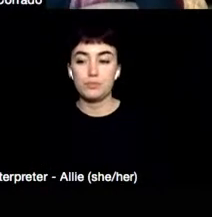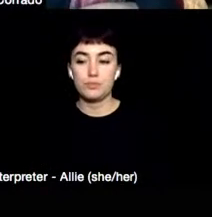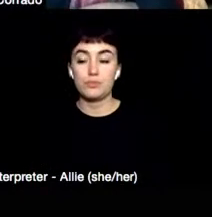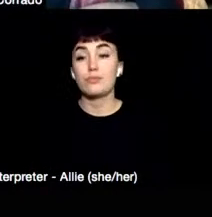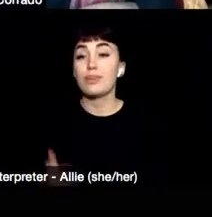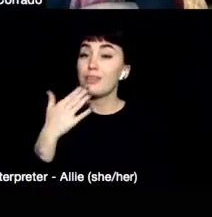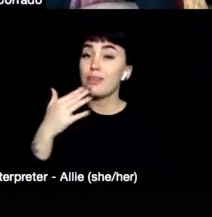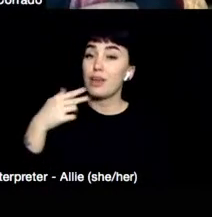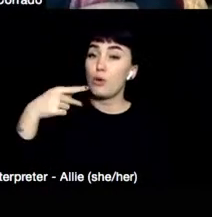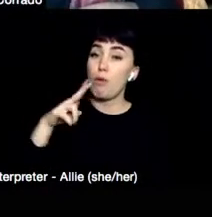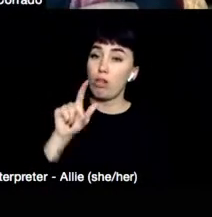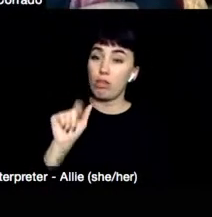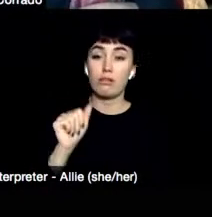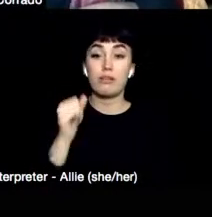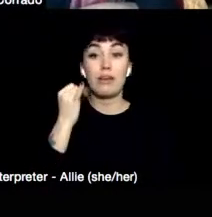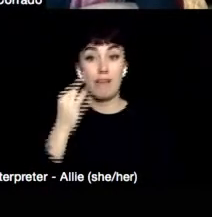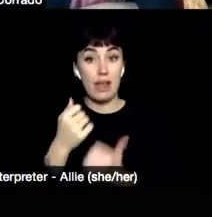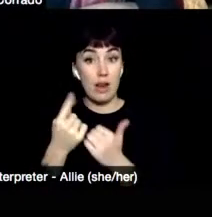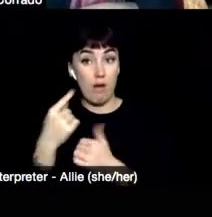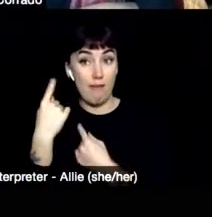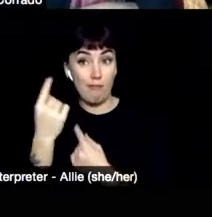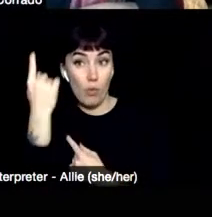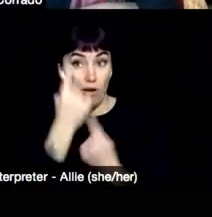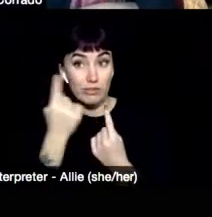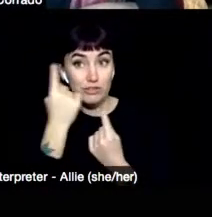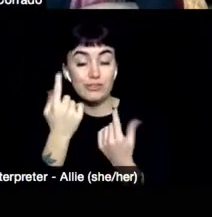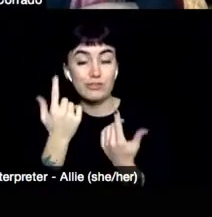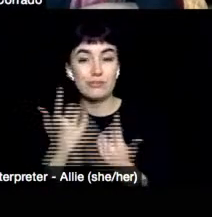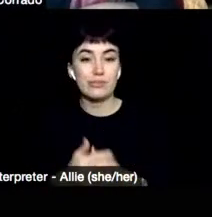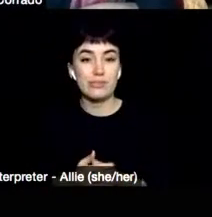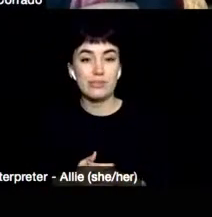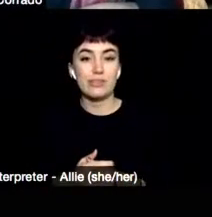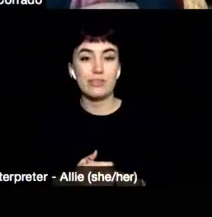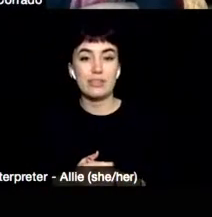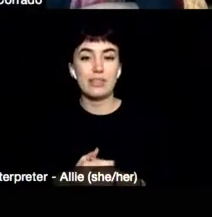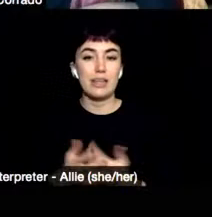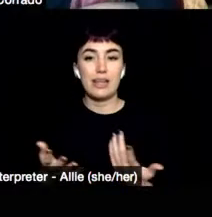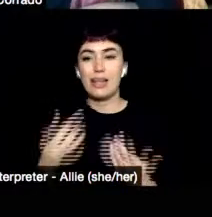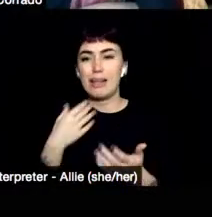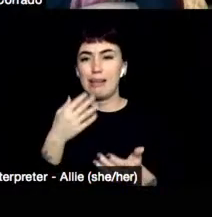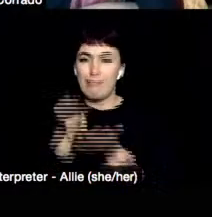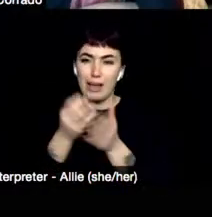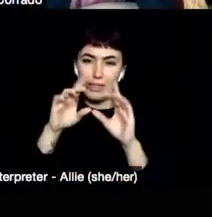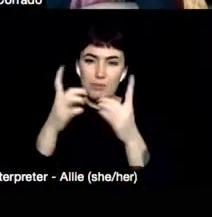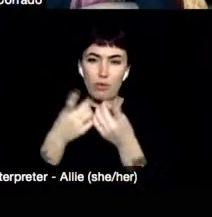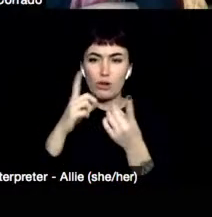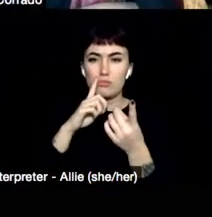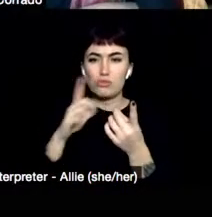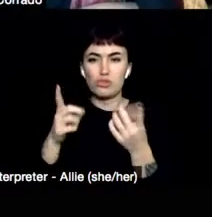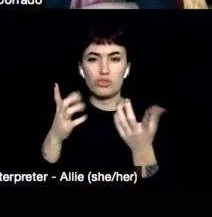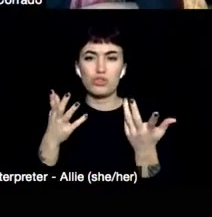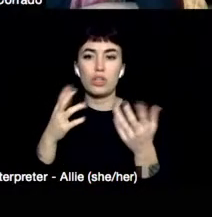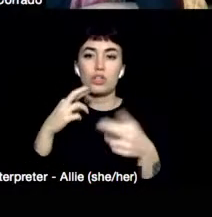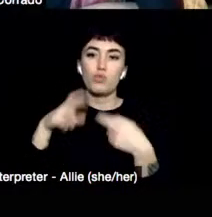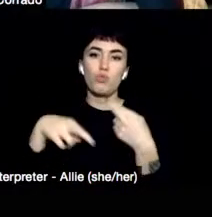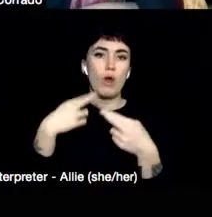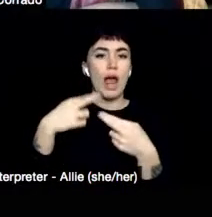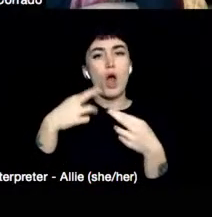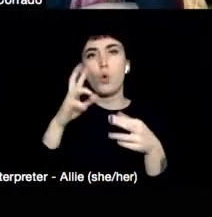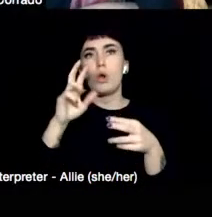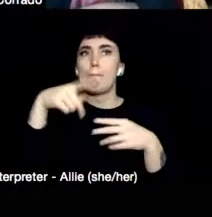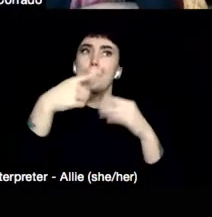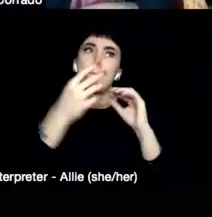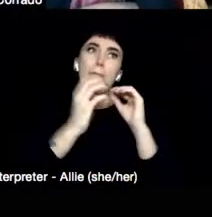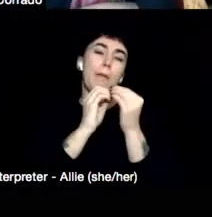Thanks, Paula. In case anybody ever wonders, does the finance department just sort of round numbers? I mean, we have